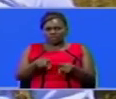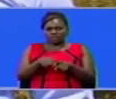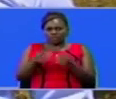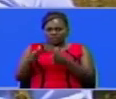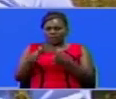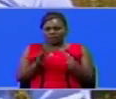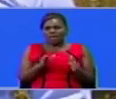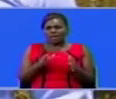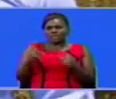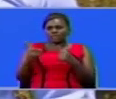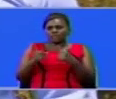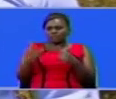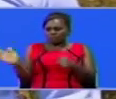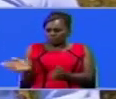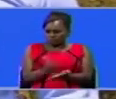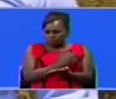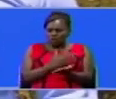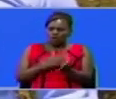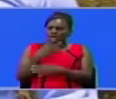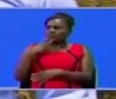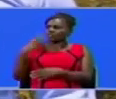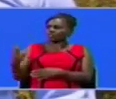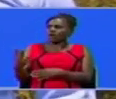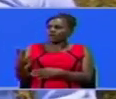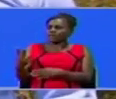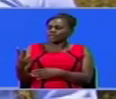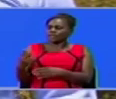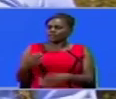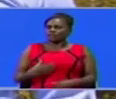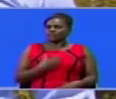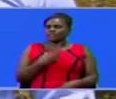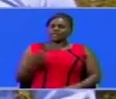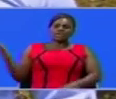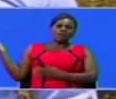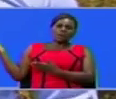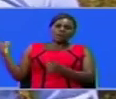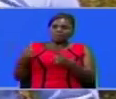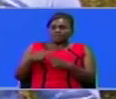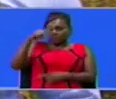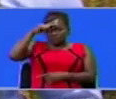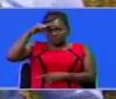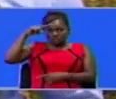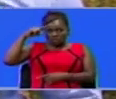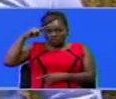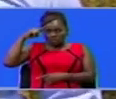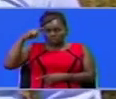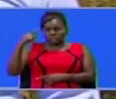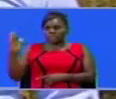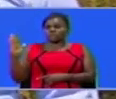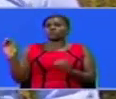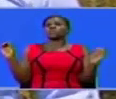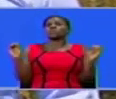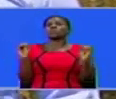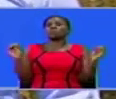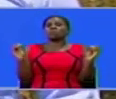for the last 60 days now. They had more than 200 confirmations of tourists who were supposed to be here, but because of the rising cases of